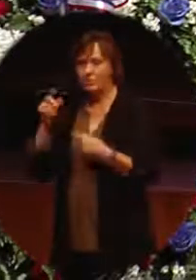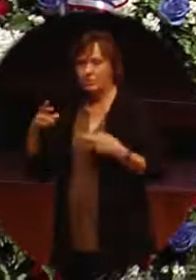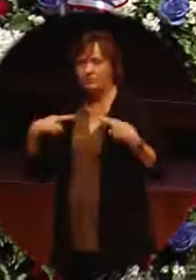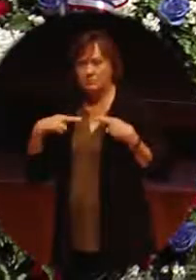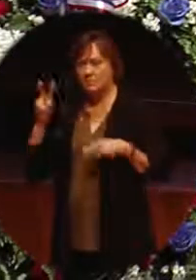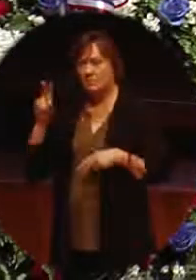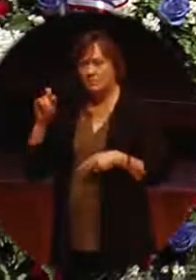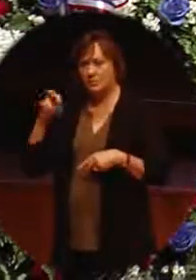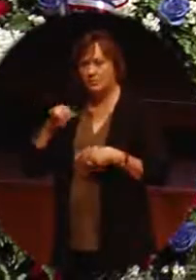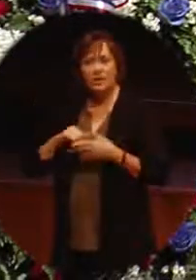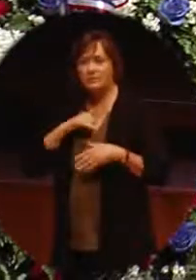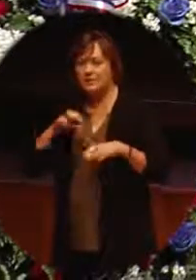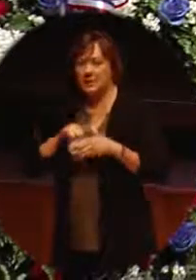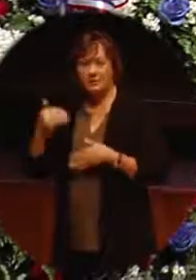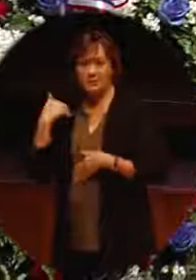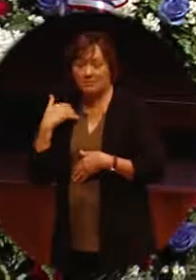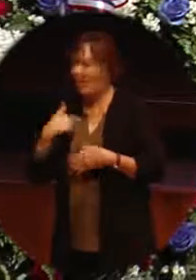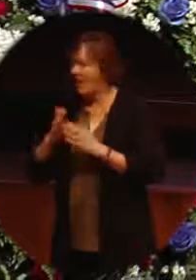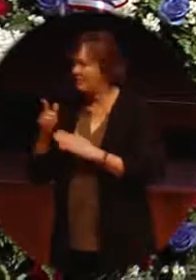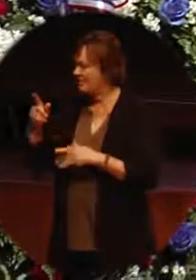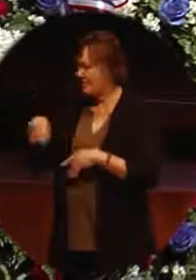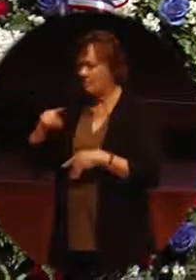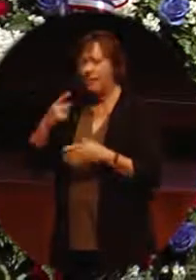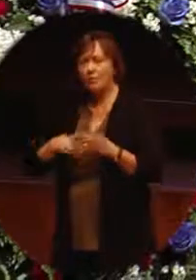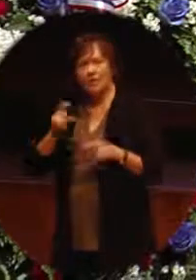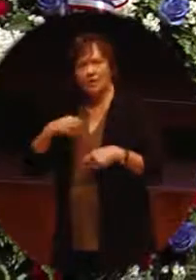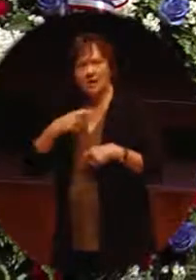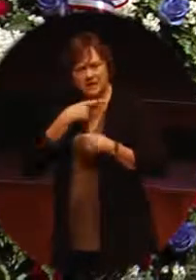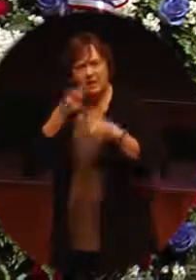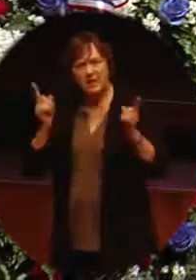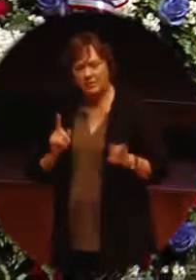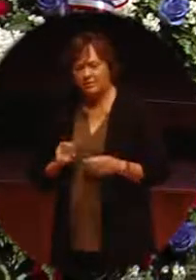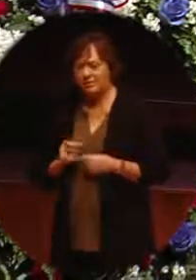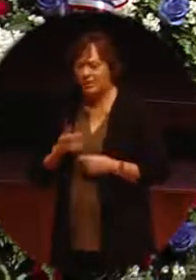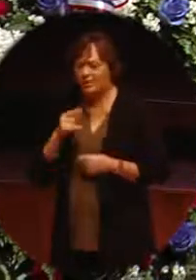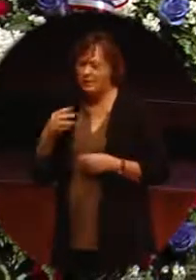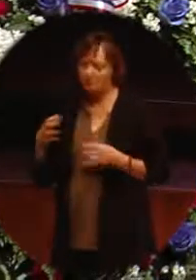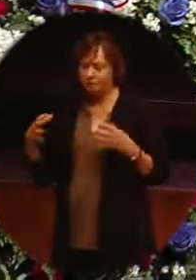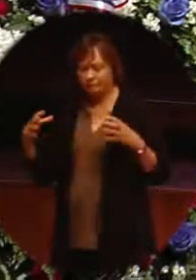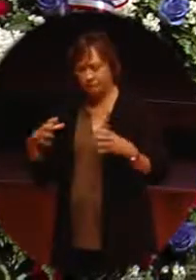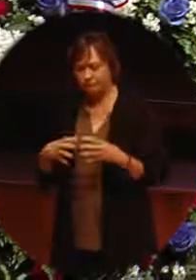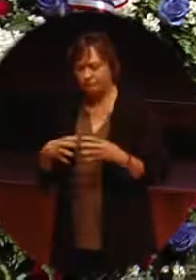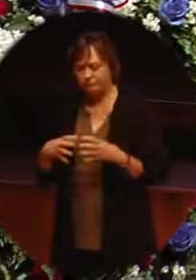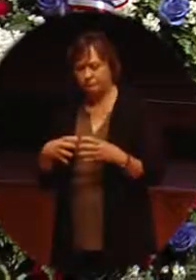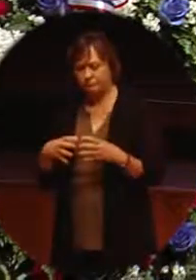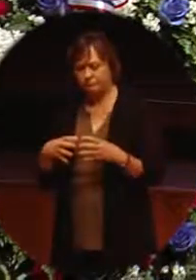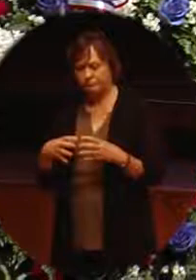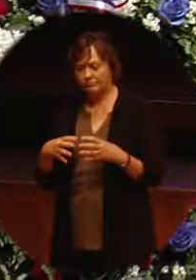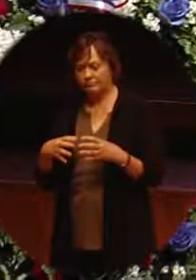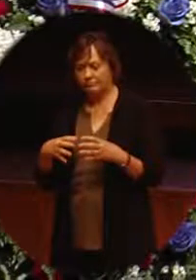that I'd never done that before. And I asked them, what should I tell this group of veterans? And they gathered